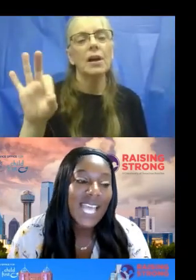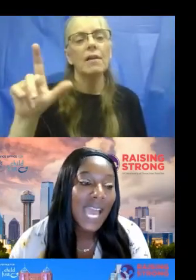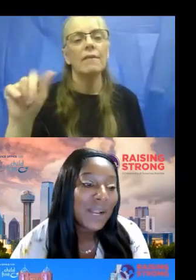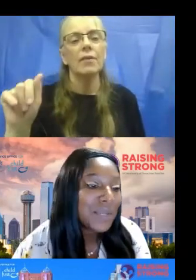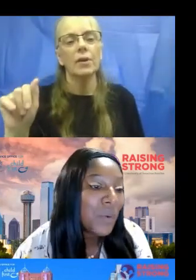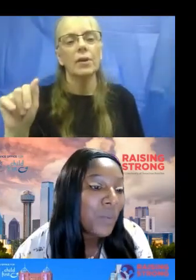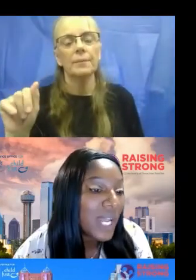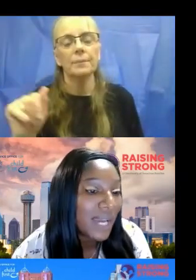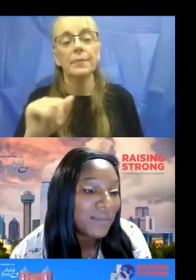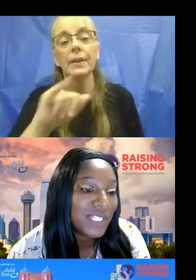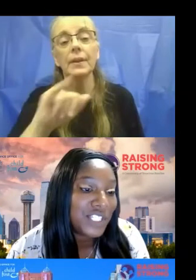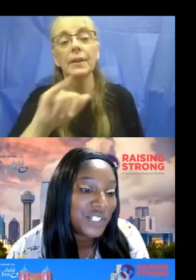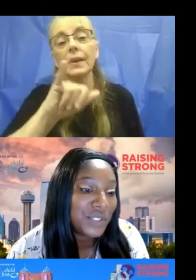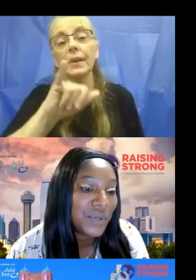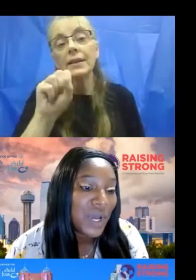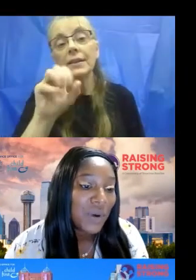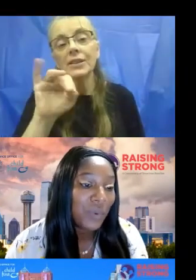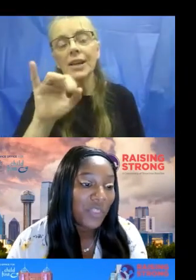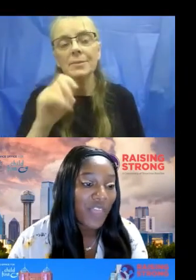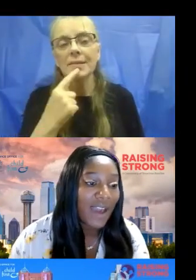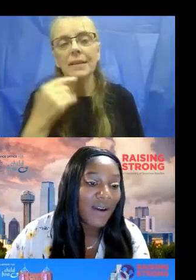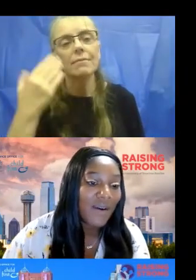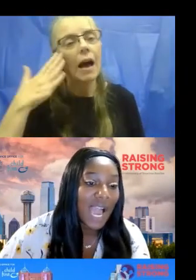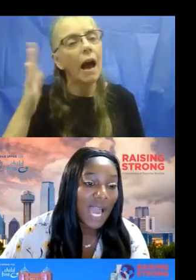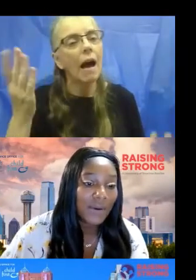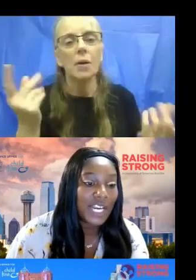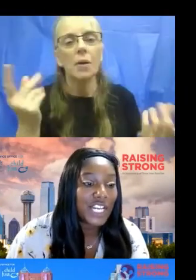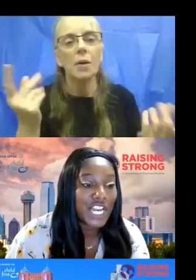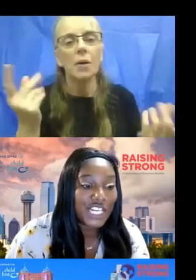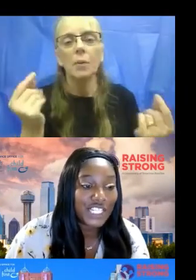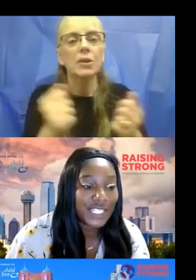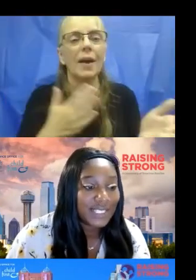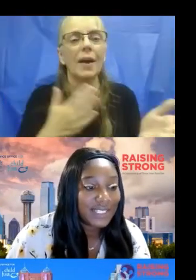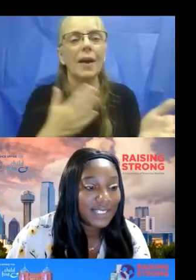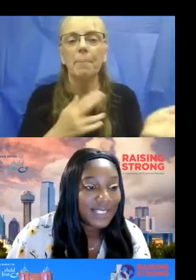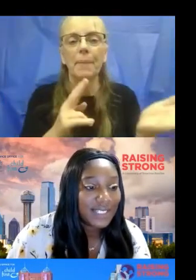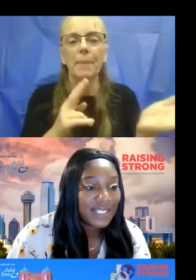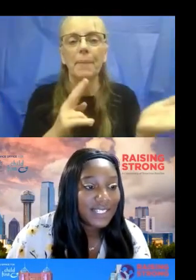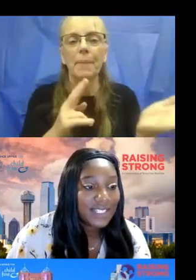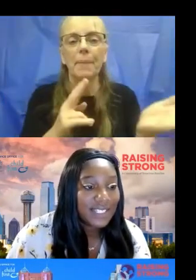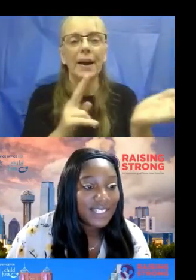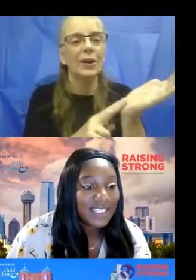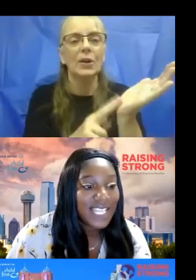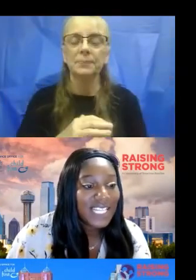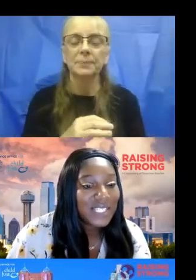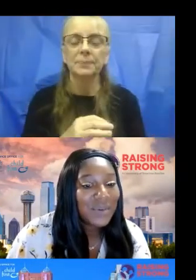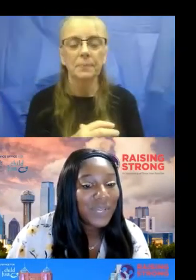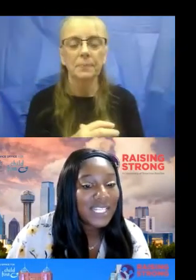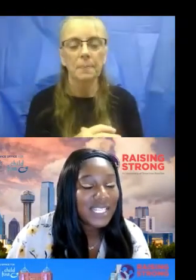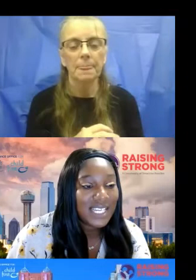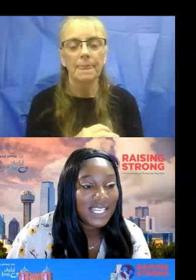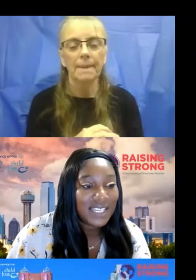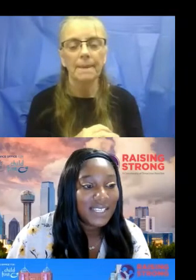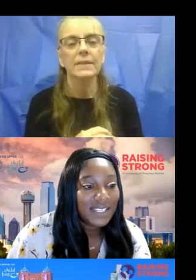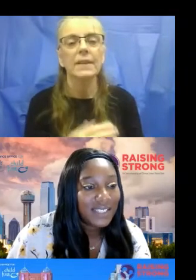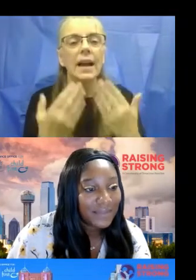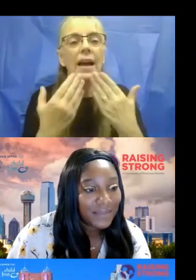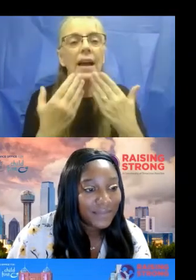Jasmine says, I don't know what I would do without our nurse. Thanks to